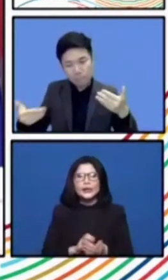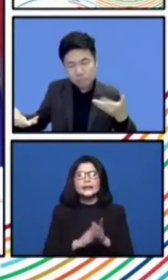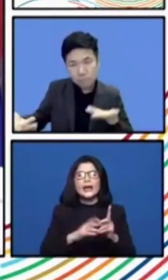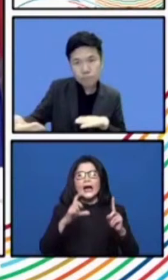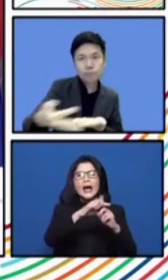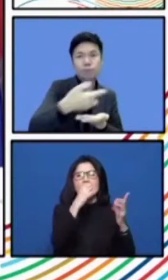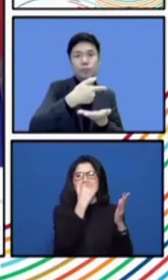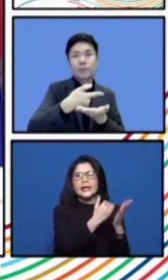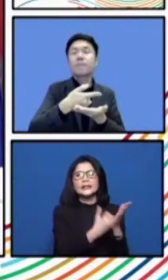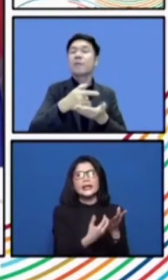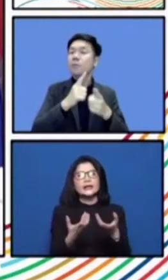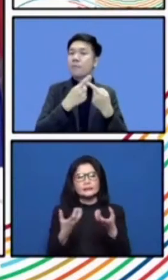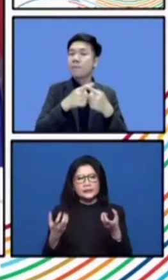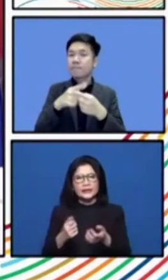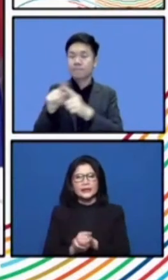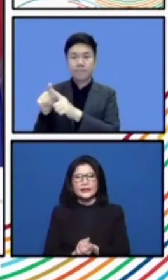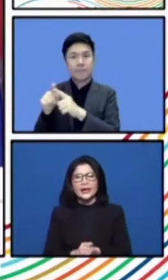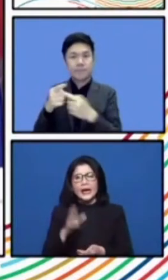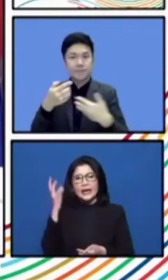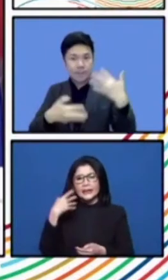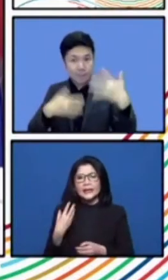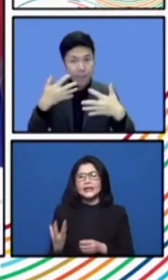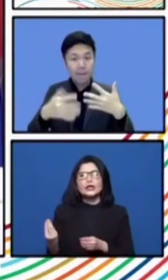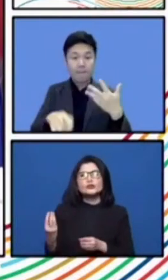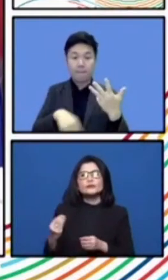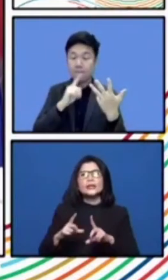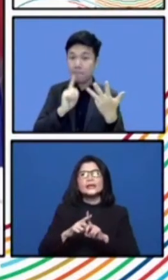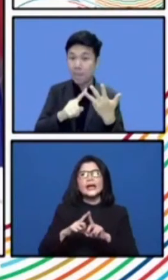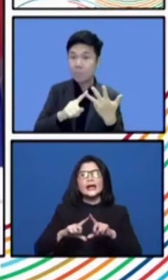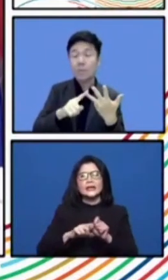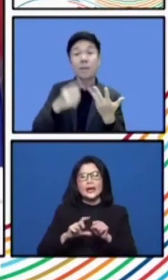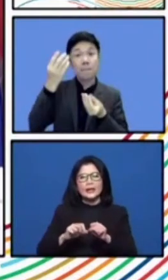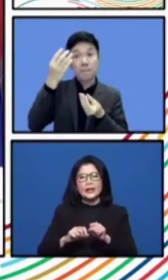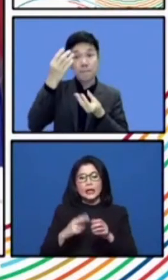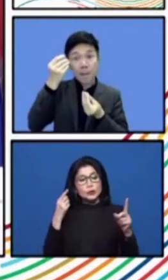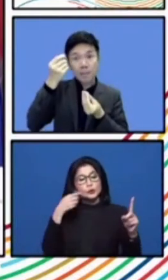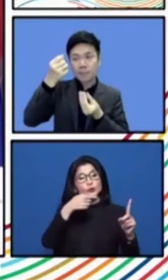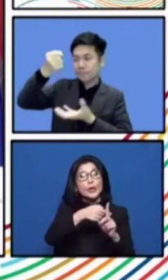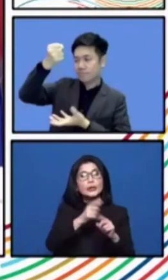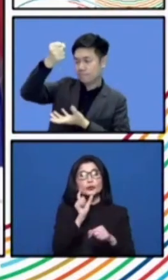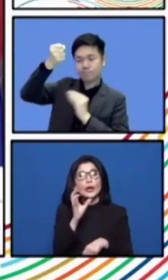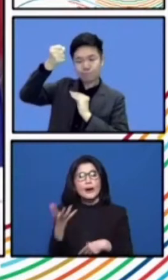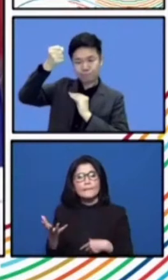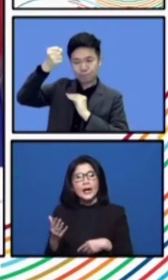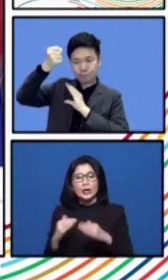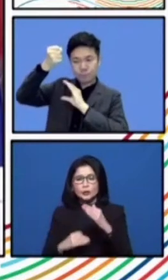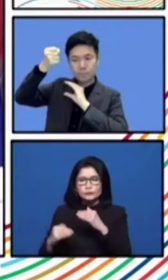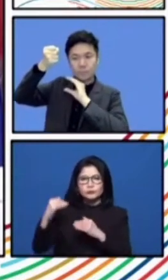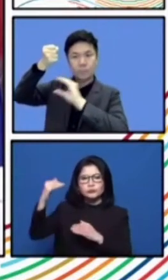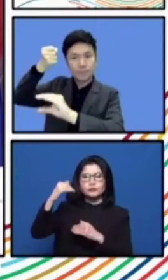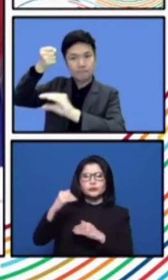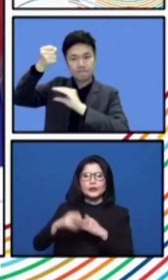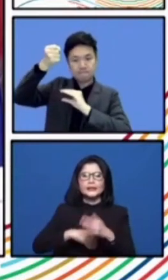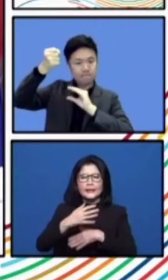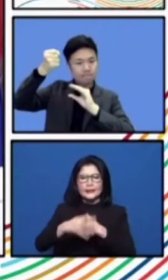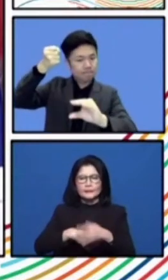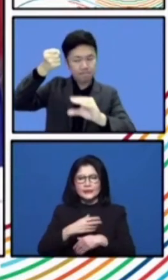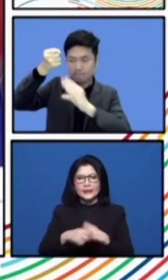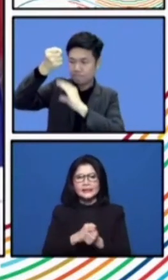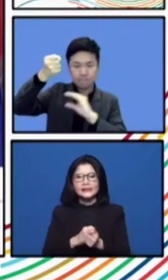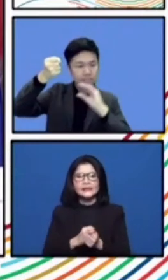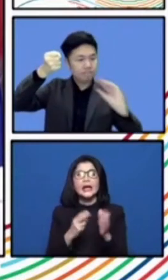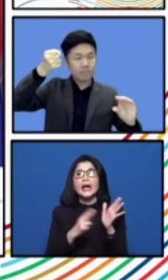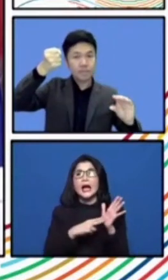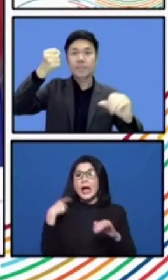resource allocations with a few to enhancing National implementation legal and or statutory